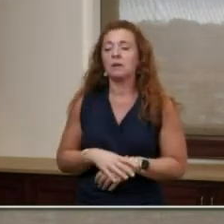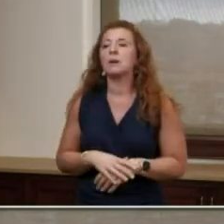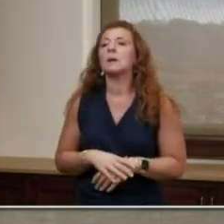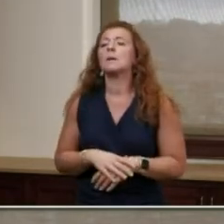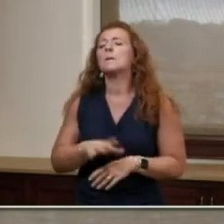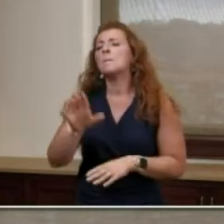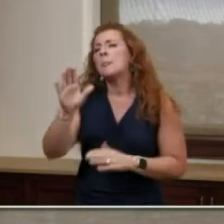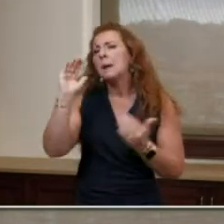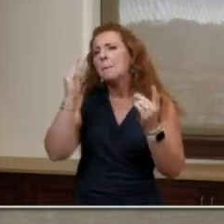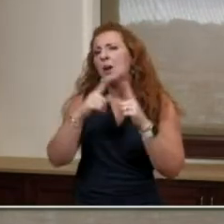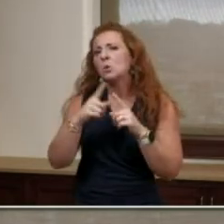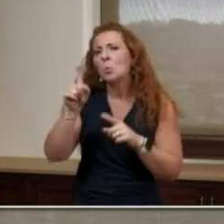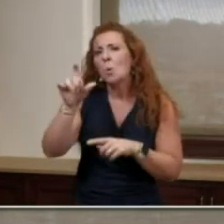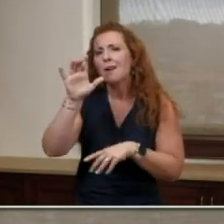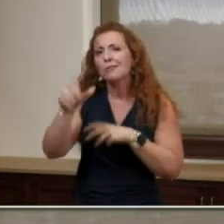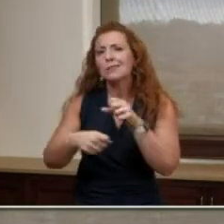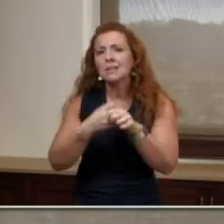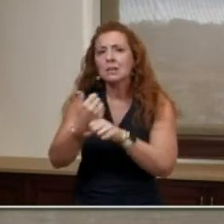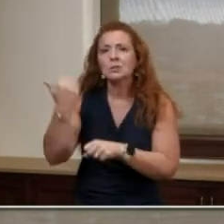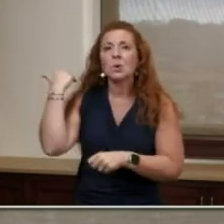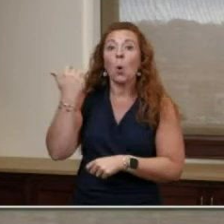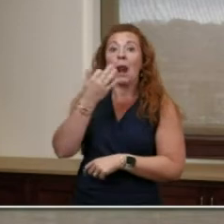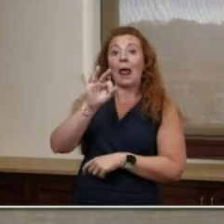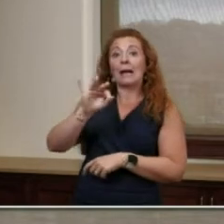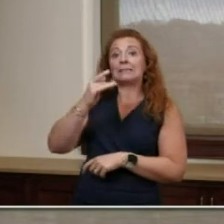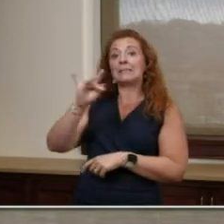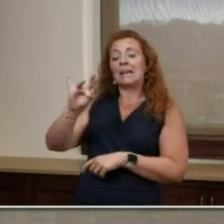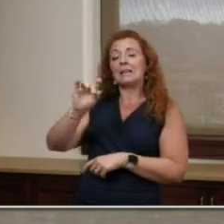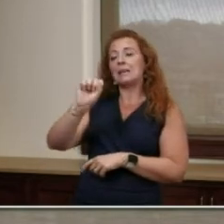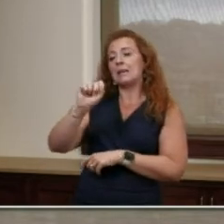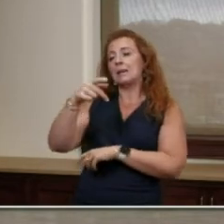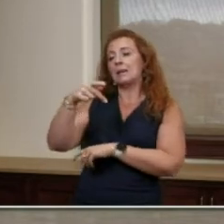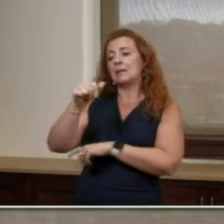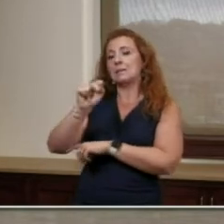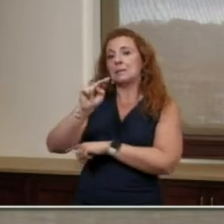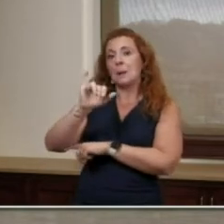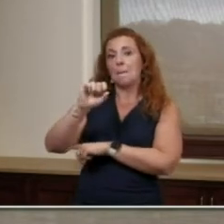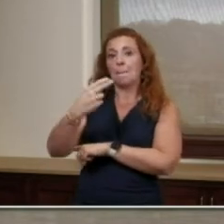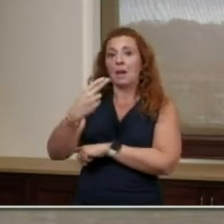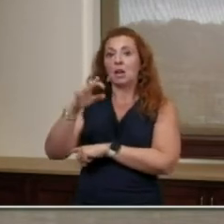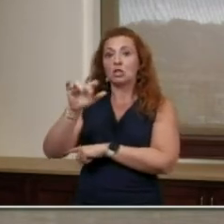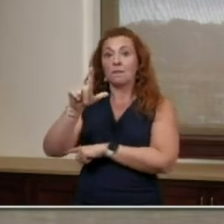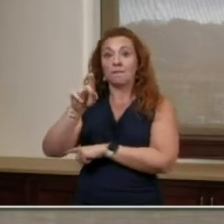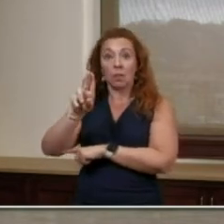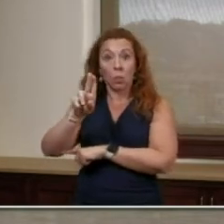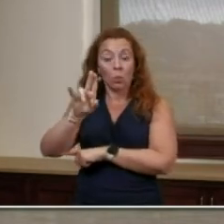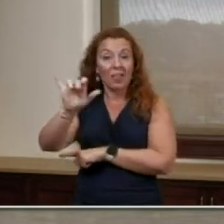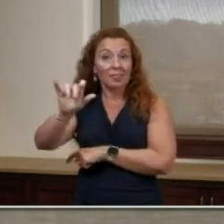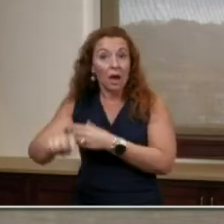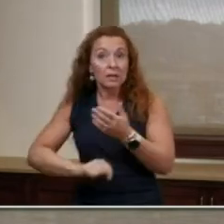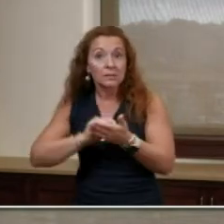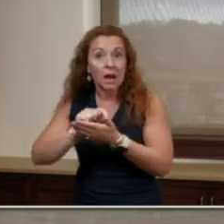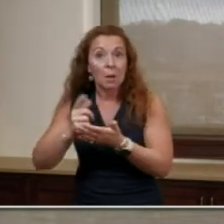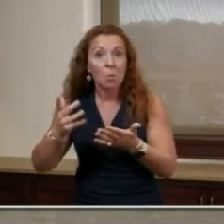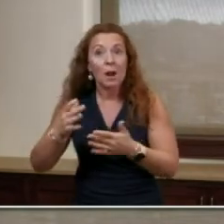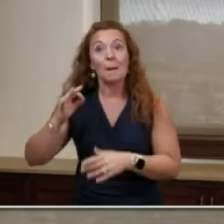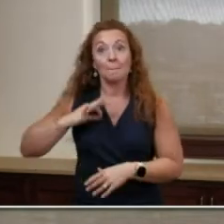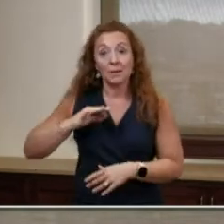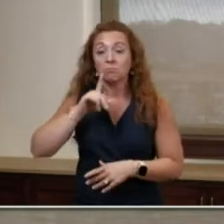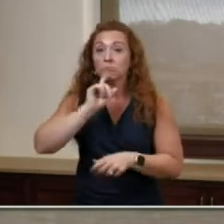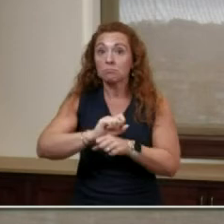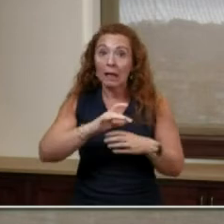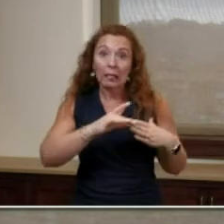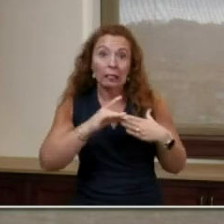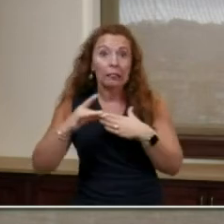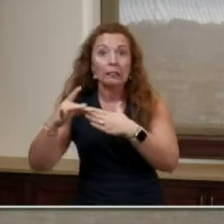of a century ago, back in 1918, the Spanish flu, in which Pittsburgh actually led the country